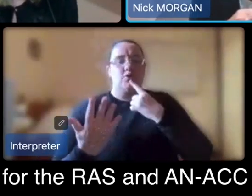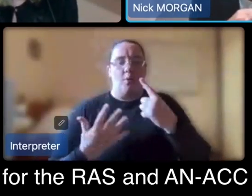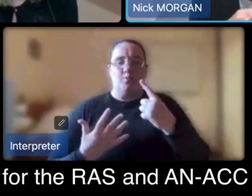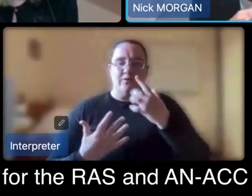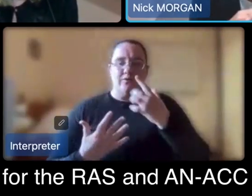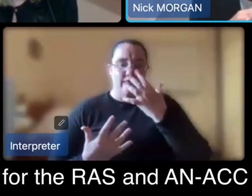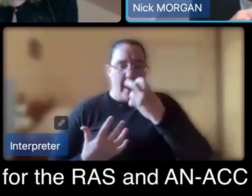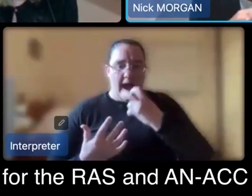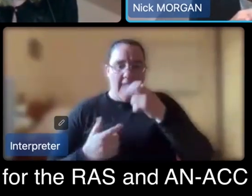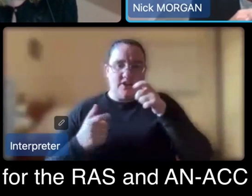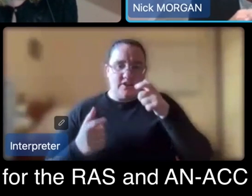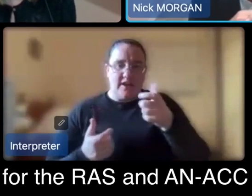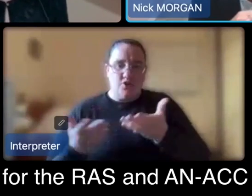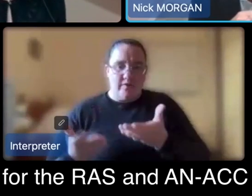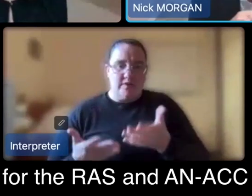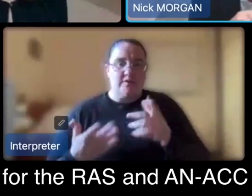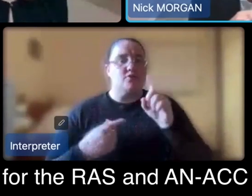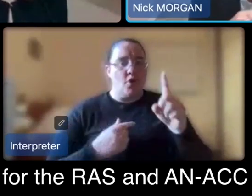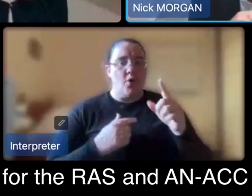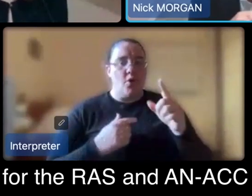is for the RAS and